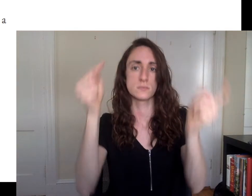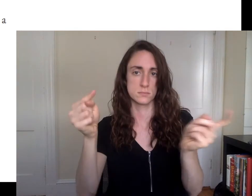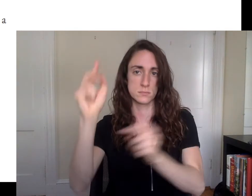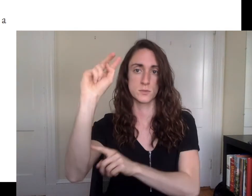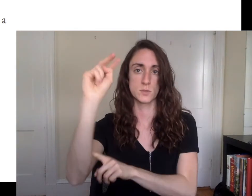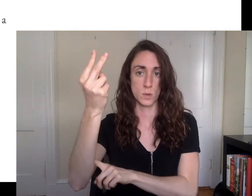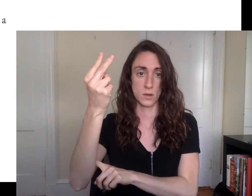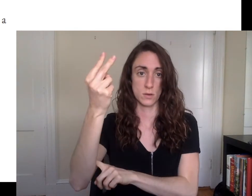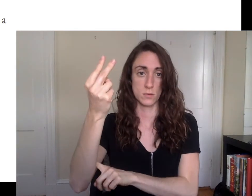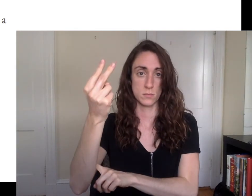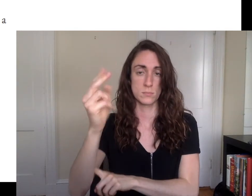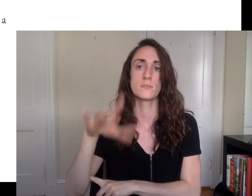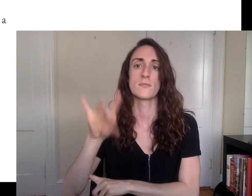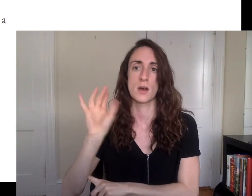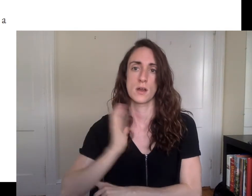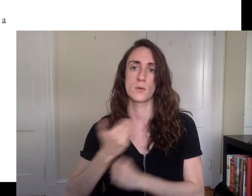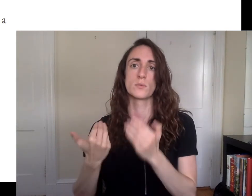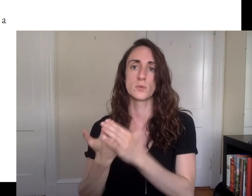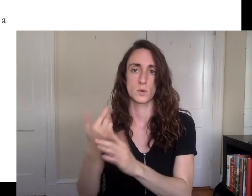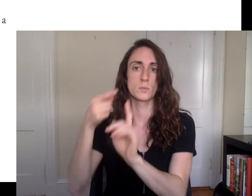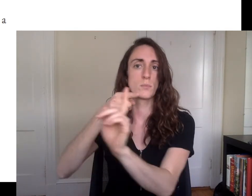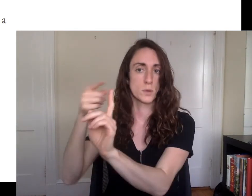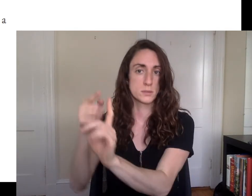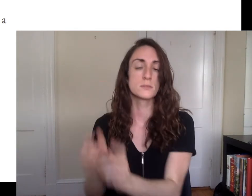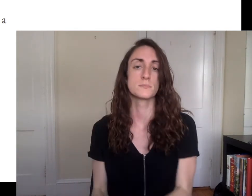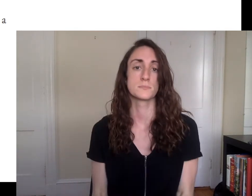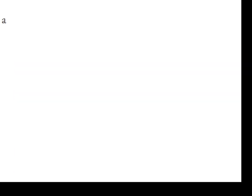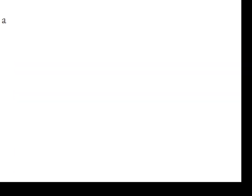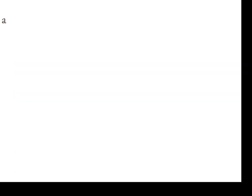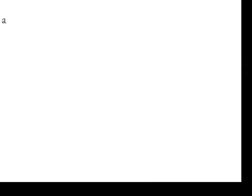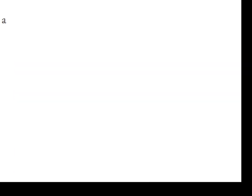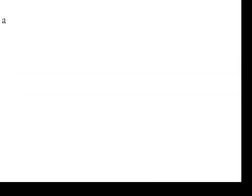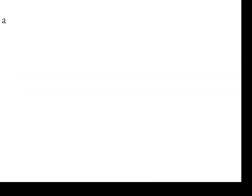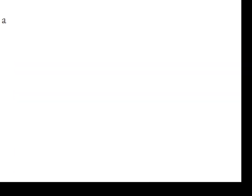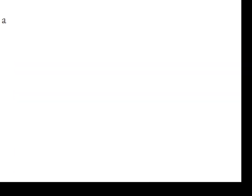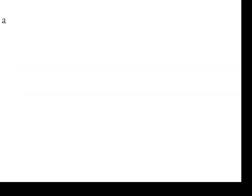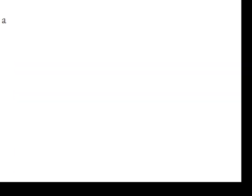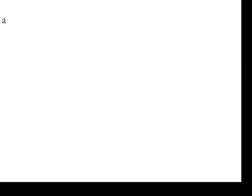And then we'll go over and apply that to the column for the y values and find our new points.